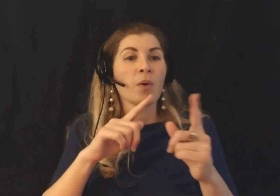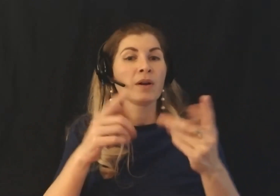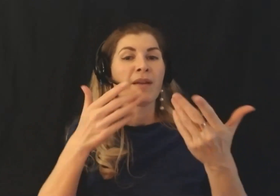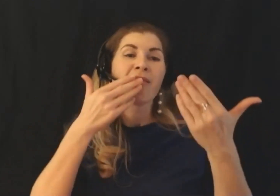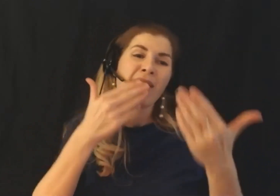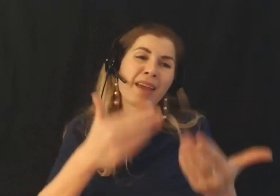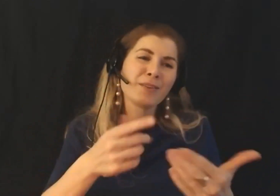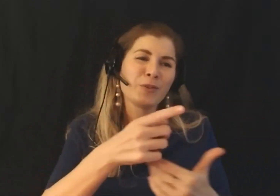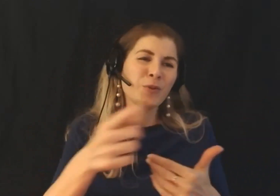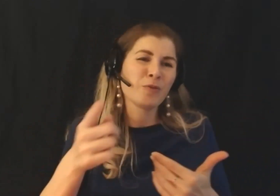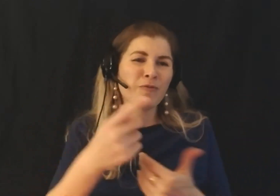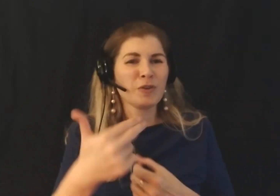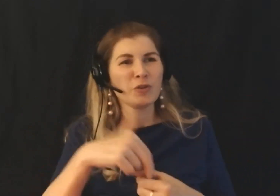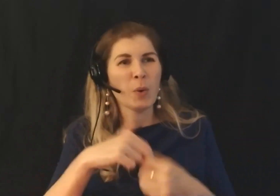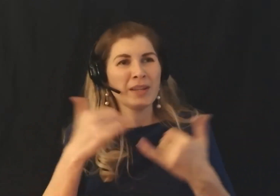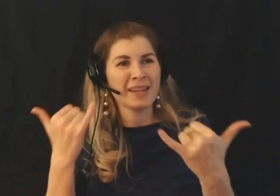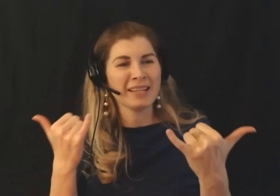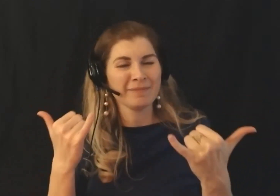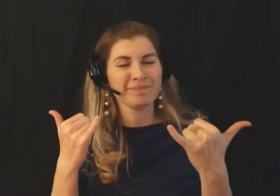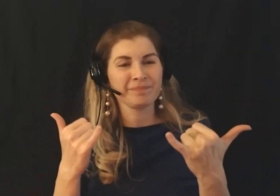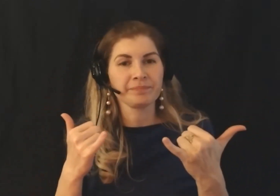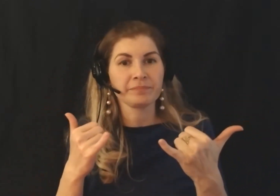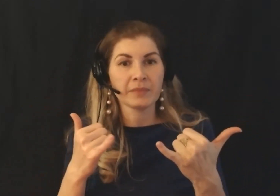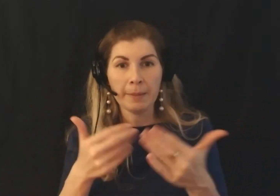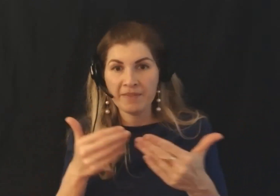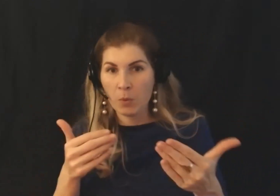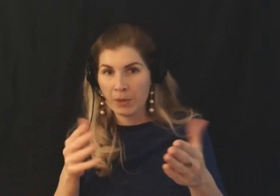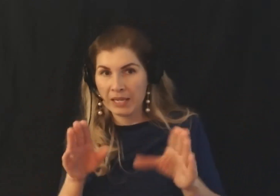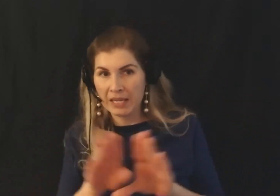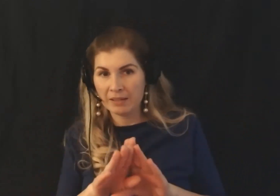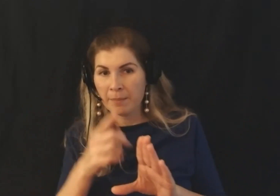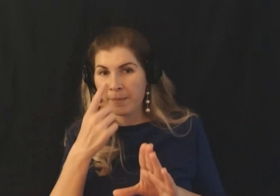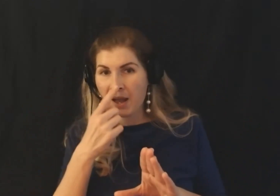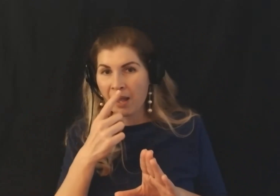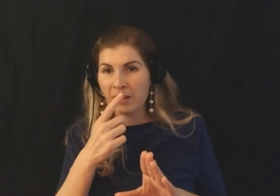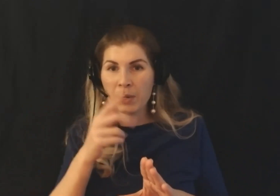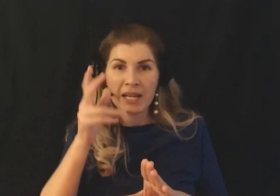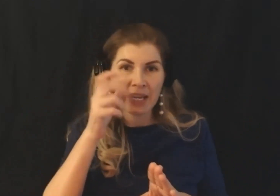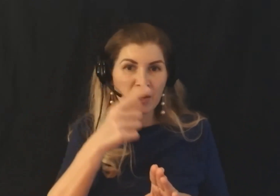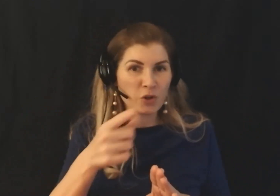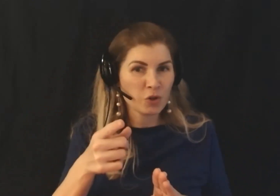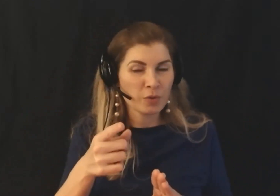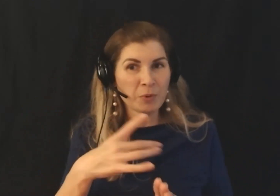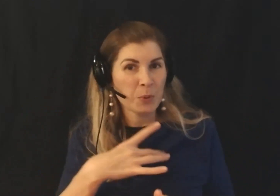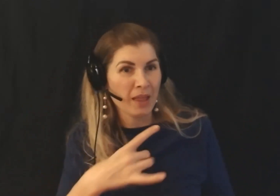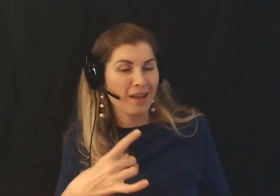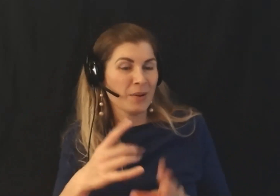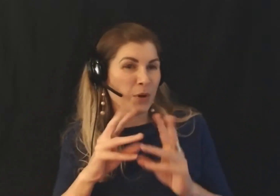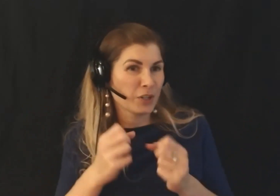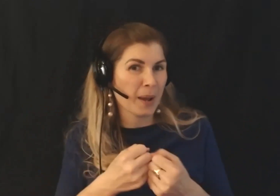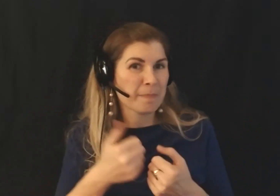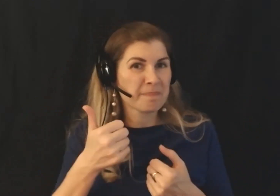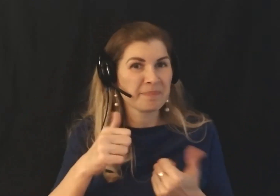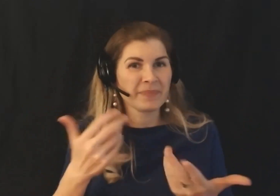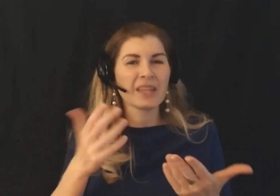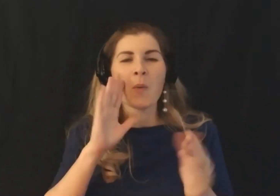everyone for attending today's session. Before we end, we'd love to take a minute to hear from you about how this workshop resonated with you. So our producer is now